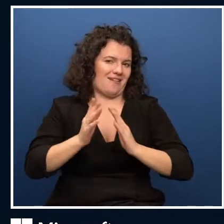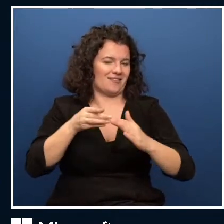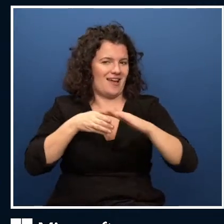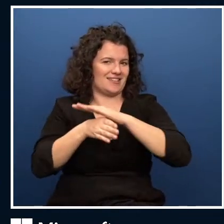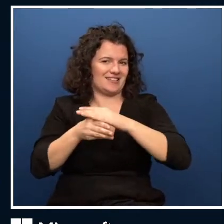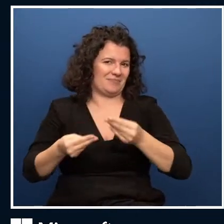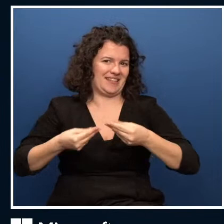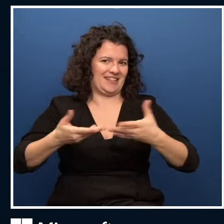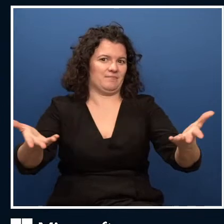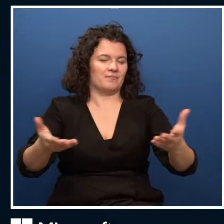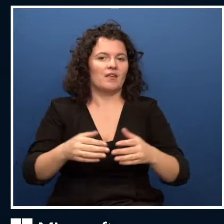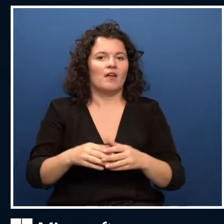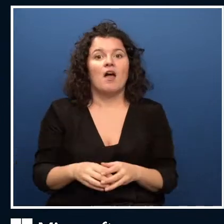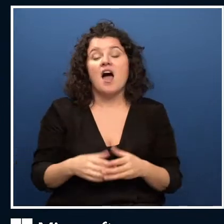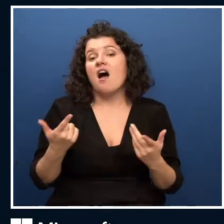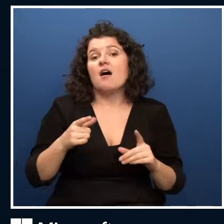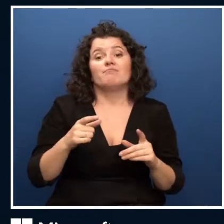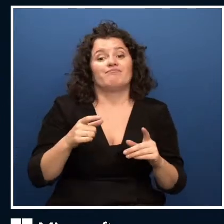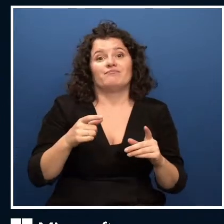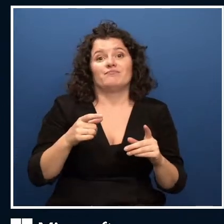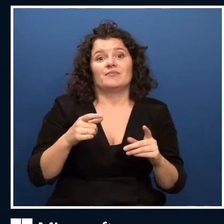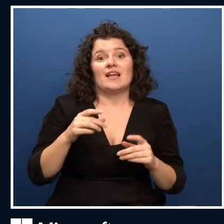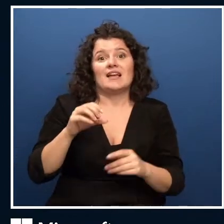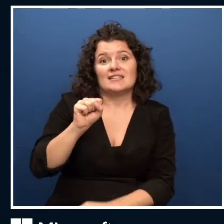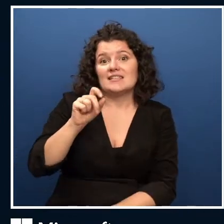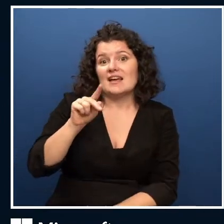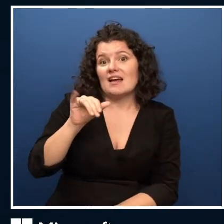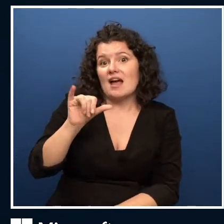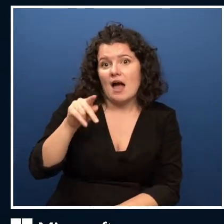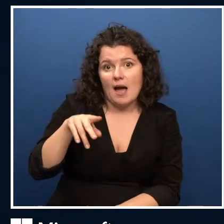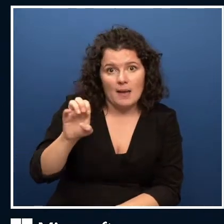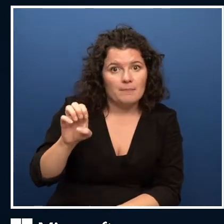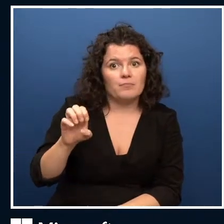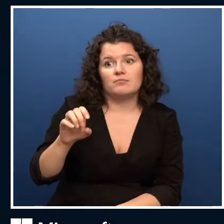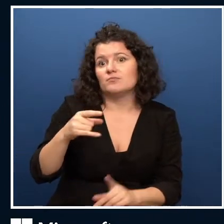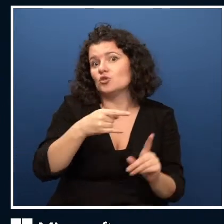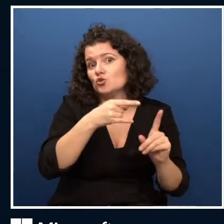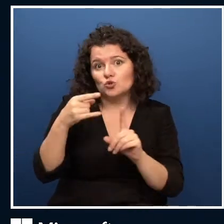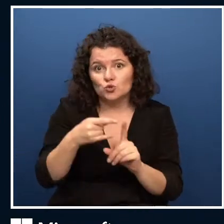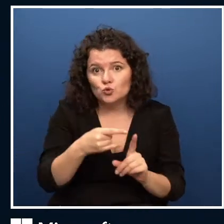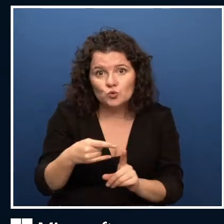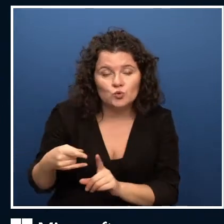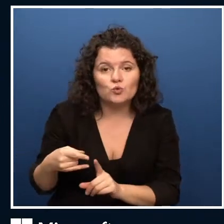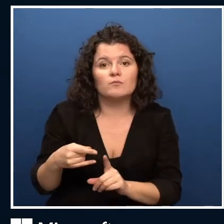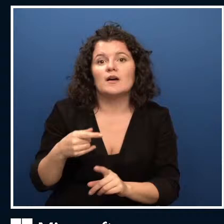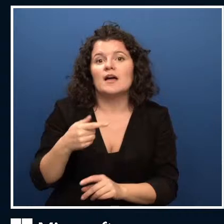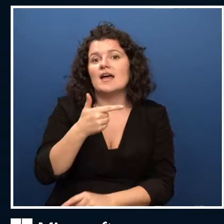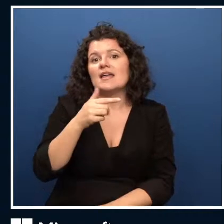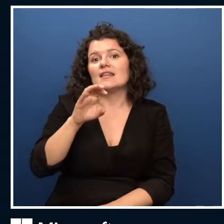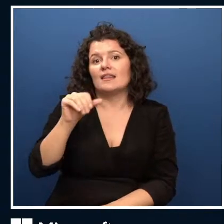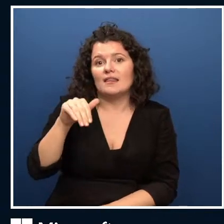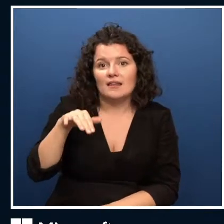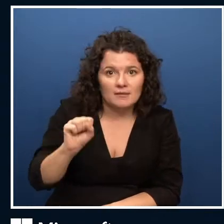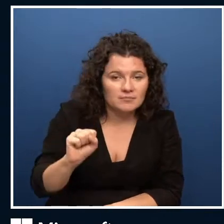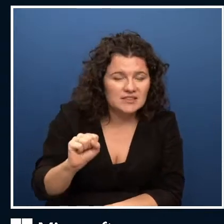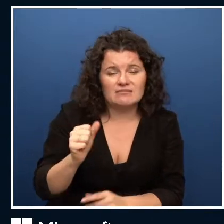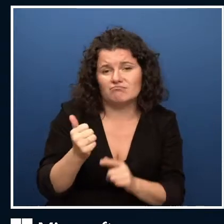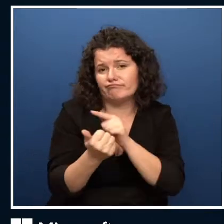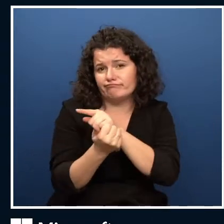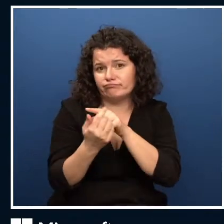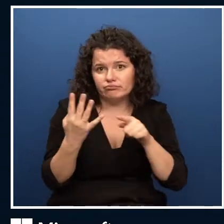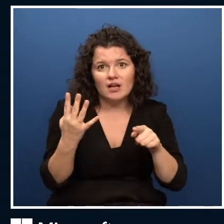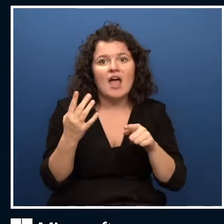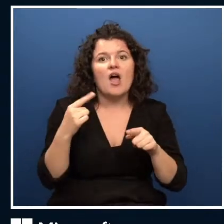or Zoom or Teams only detect speakers by voice activation. So it is really